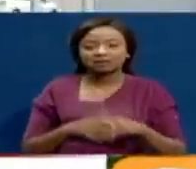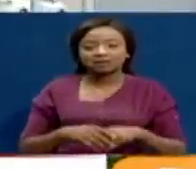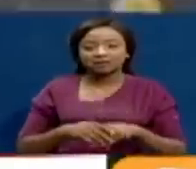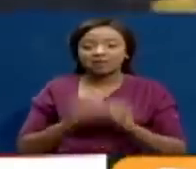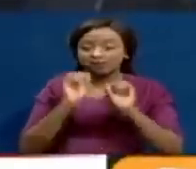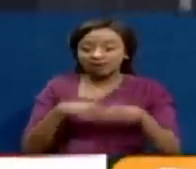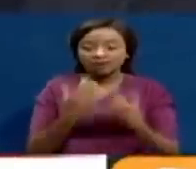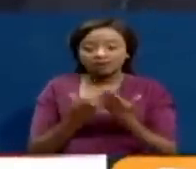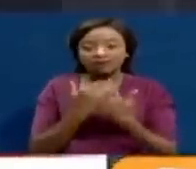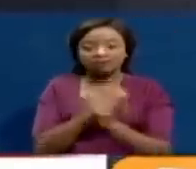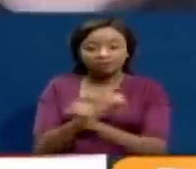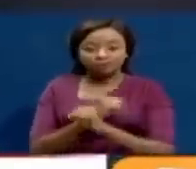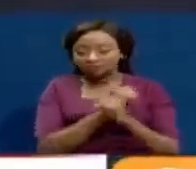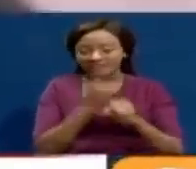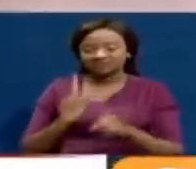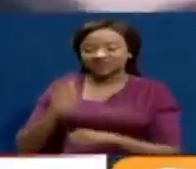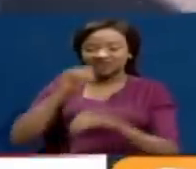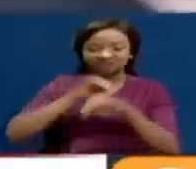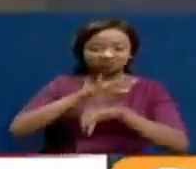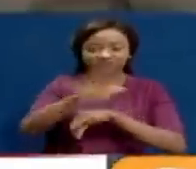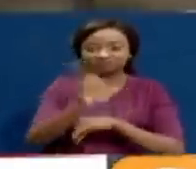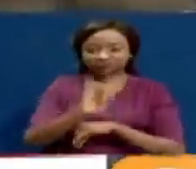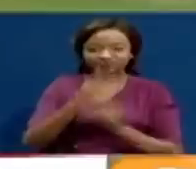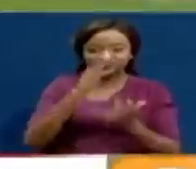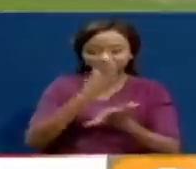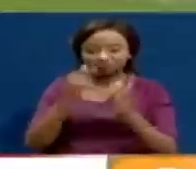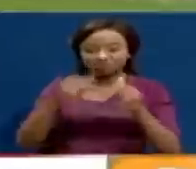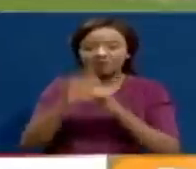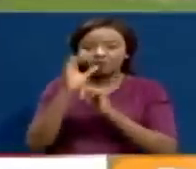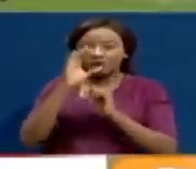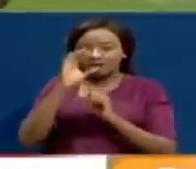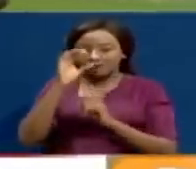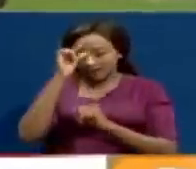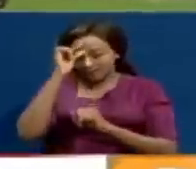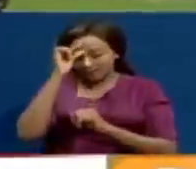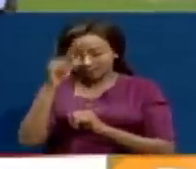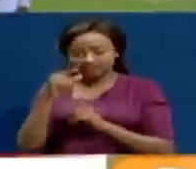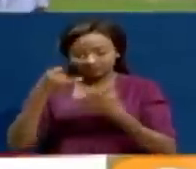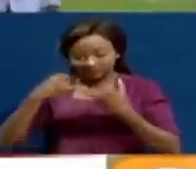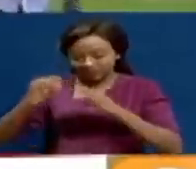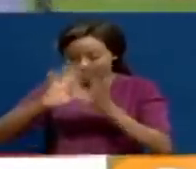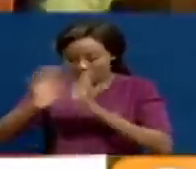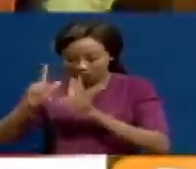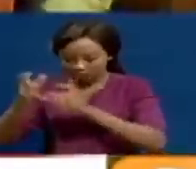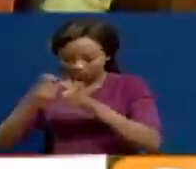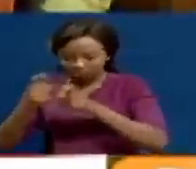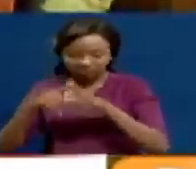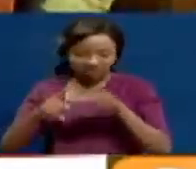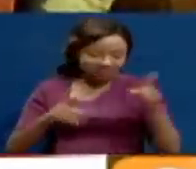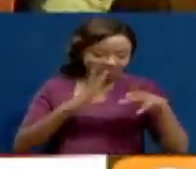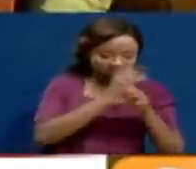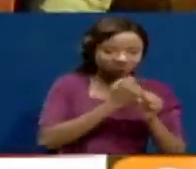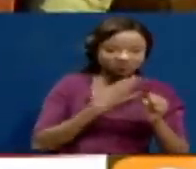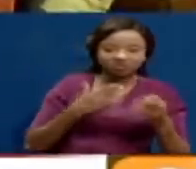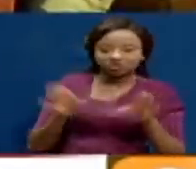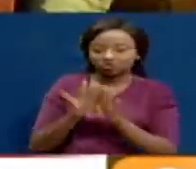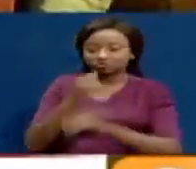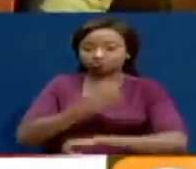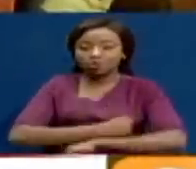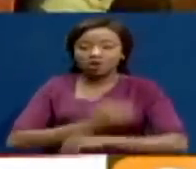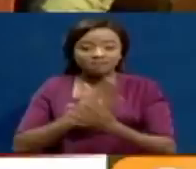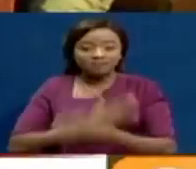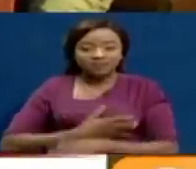As the nation continues to deal with the threat of the deadly coronavirus, KUPPET are advocating for the closure of schools. Kuanzia sasa